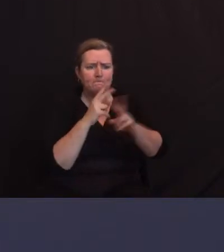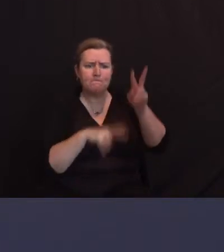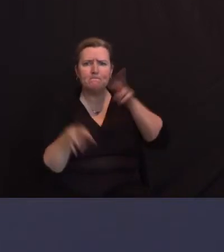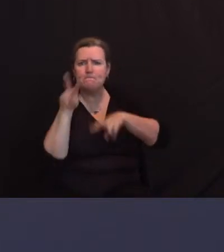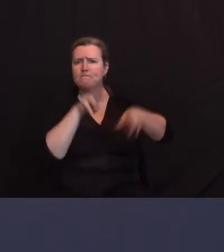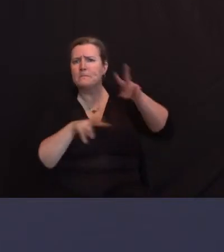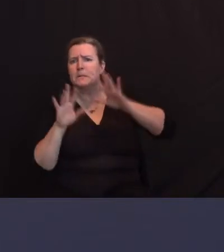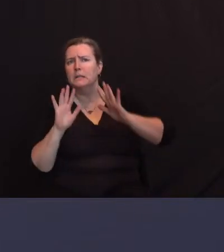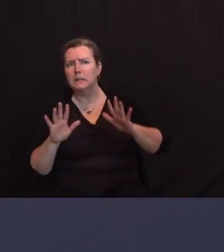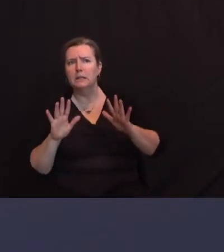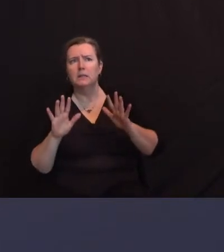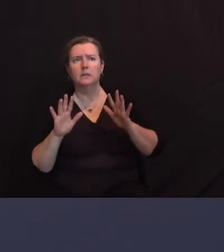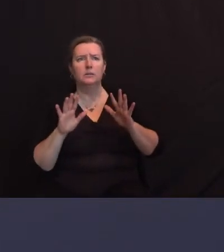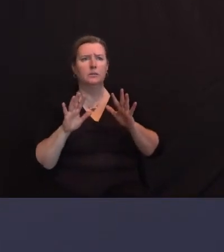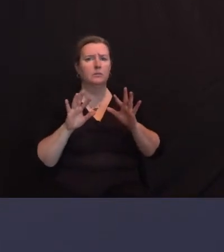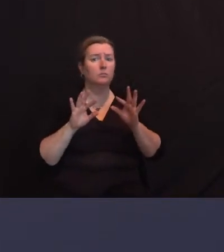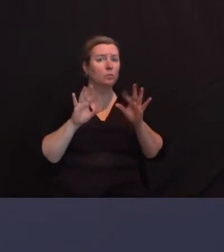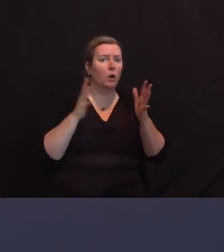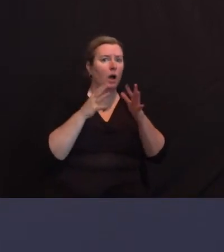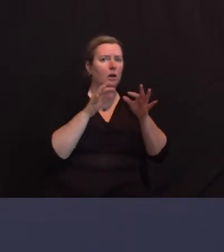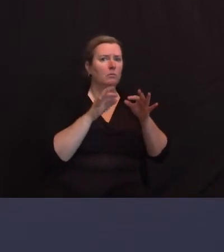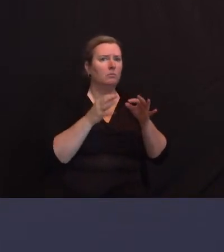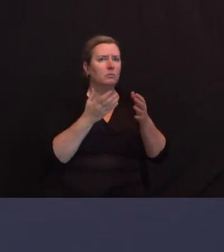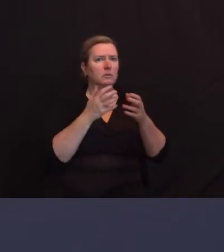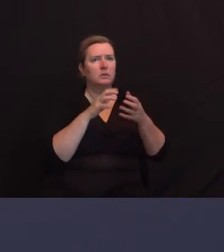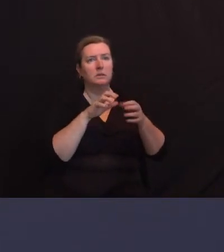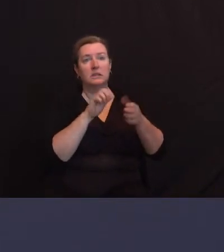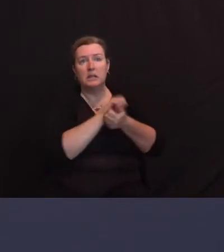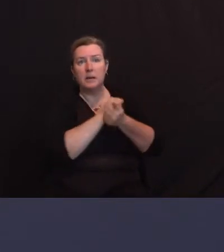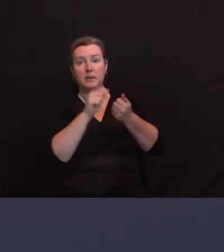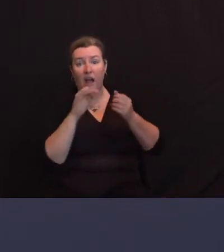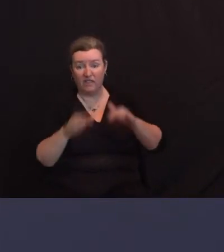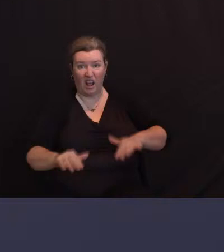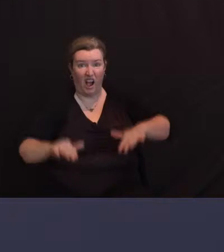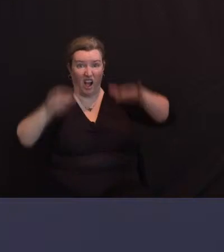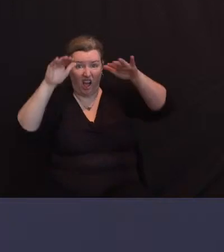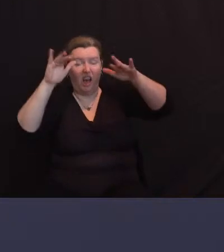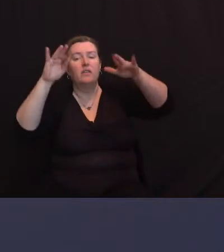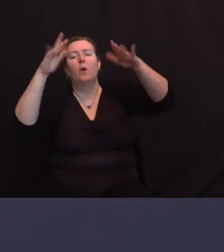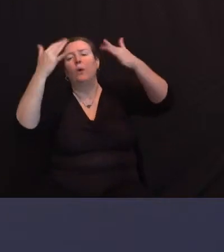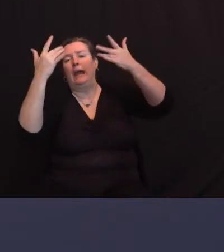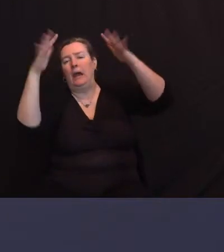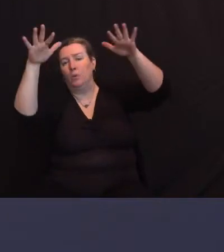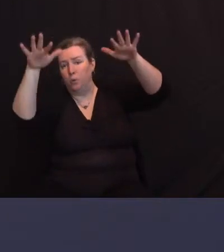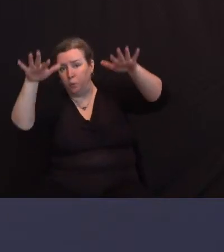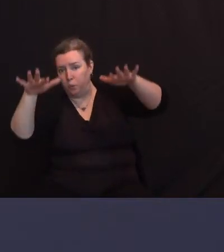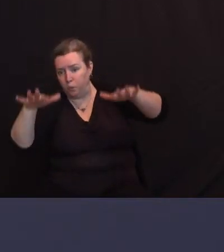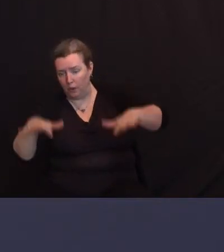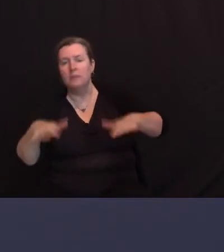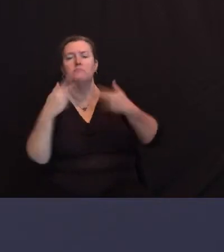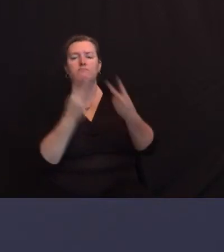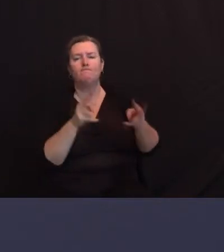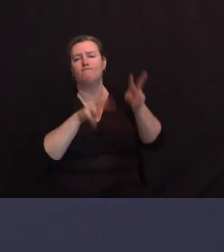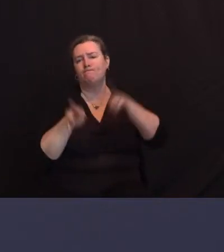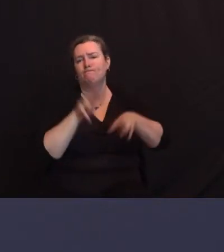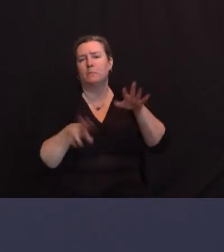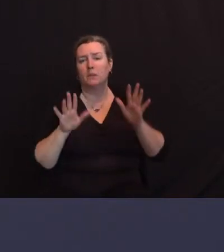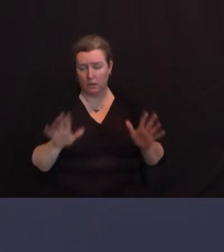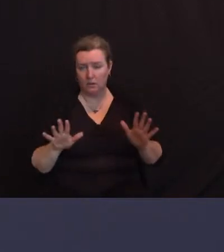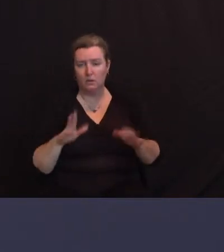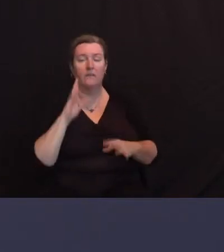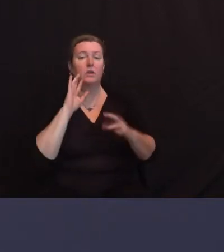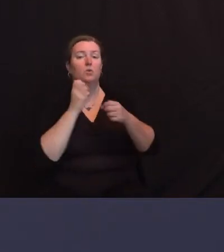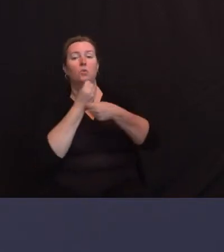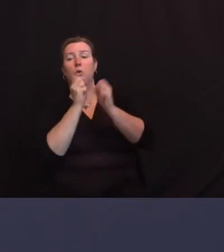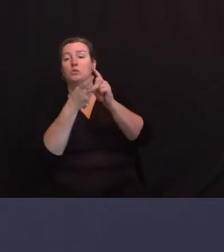have to wait in some spots for the water to recede in order to get those done. The water rescues and sheltering needs were handled all at the